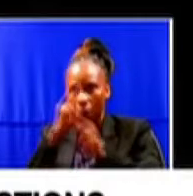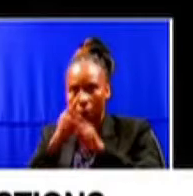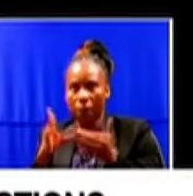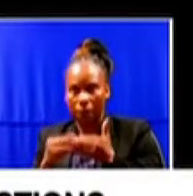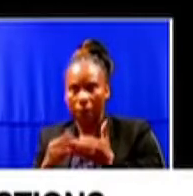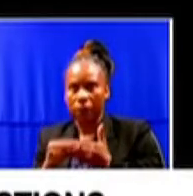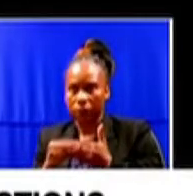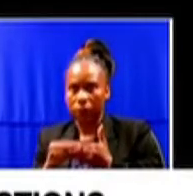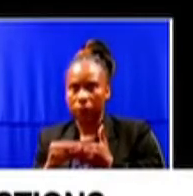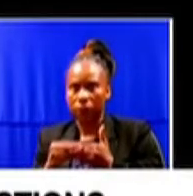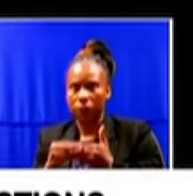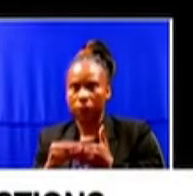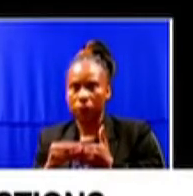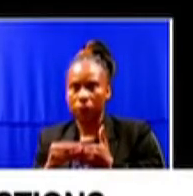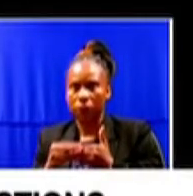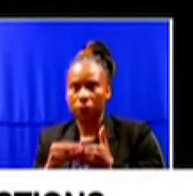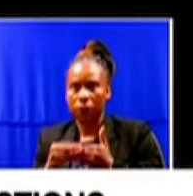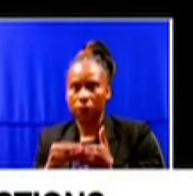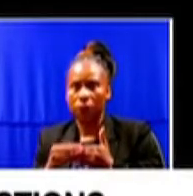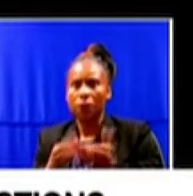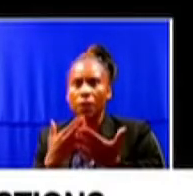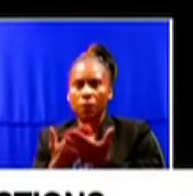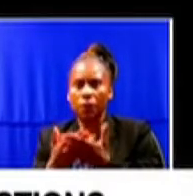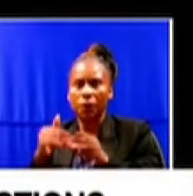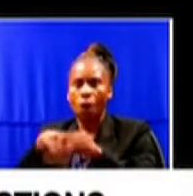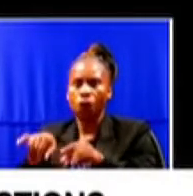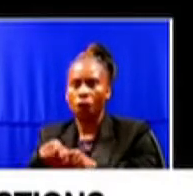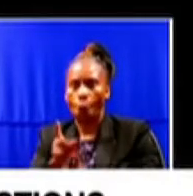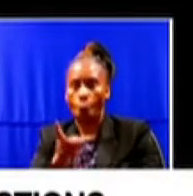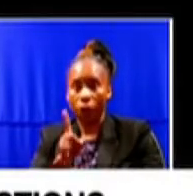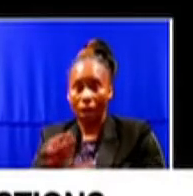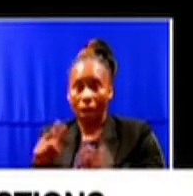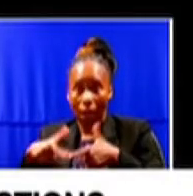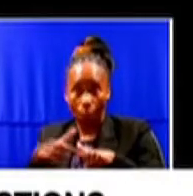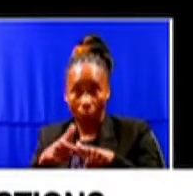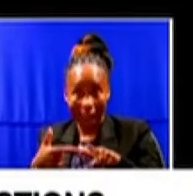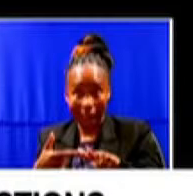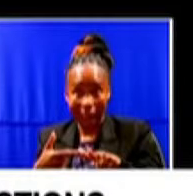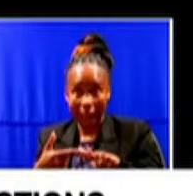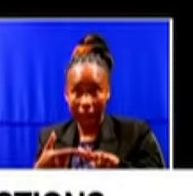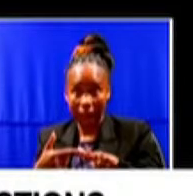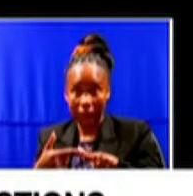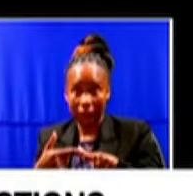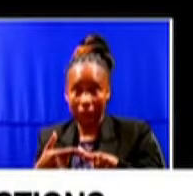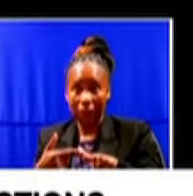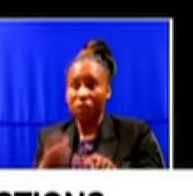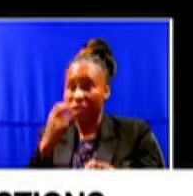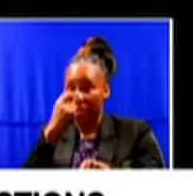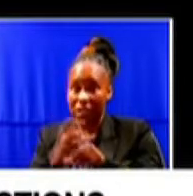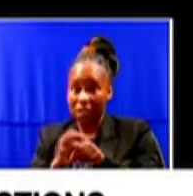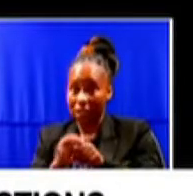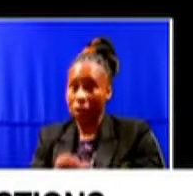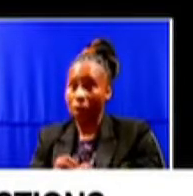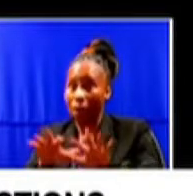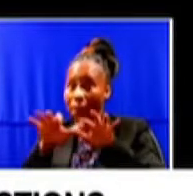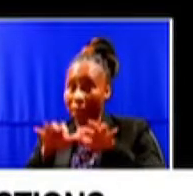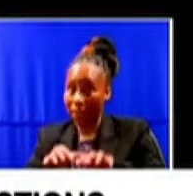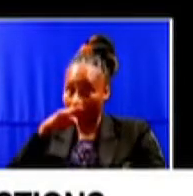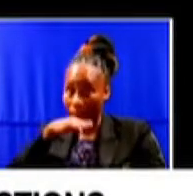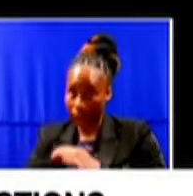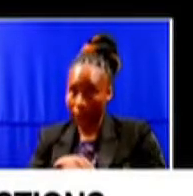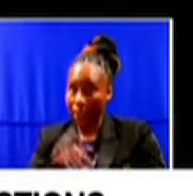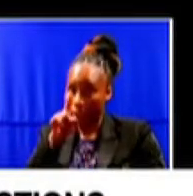to crude, out of order language that is rude, that is unparliamentary, that has been declared